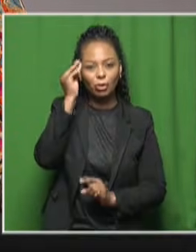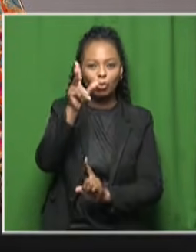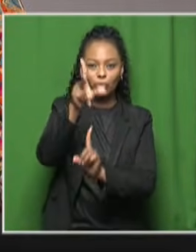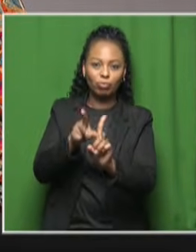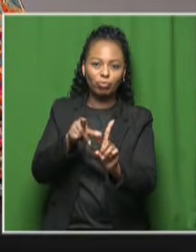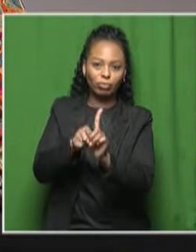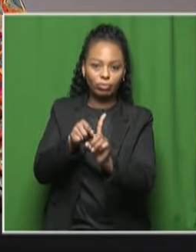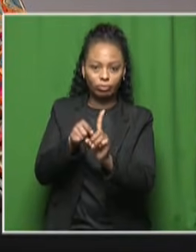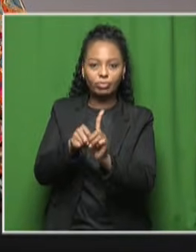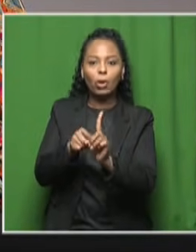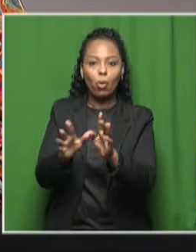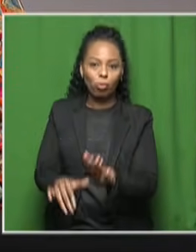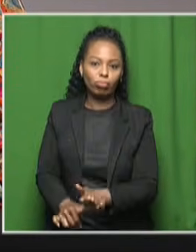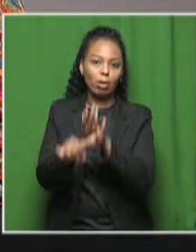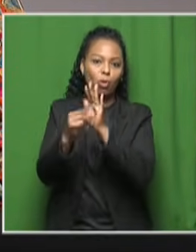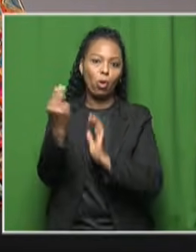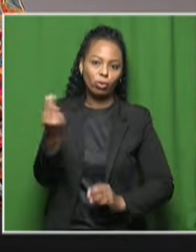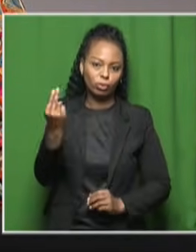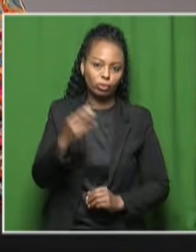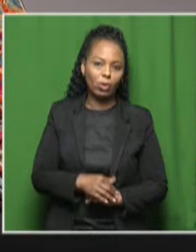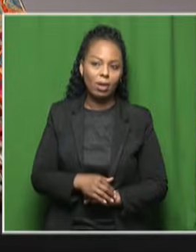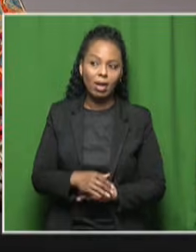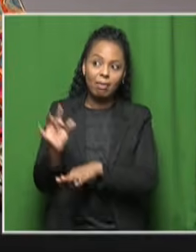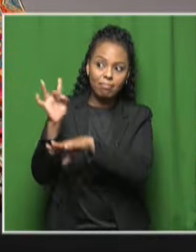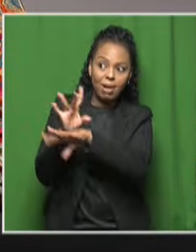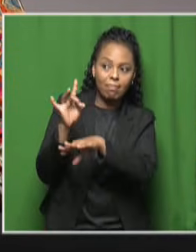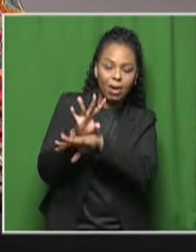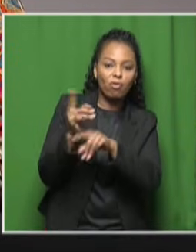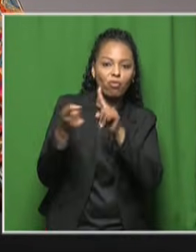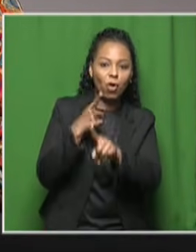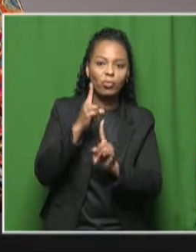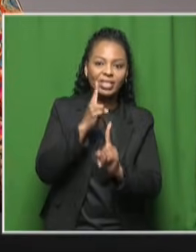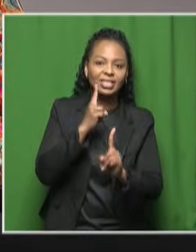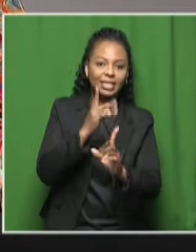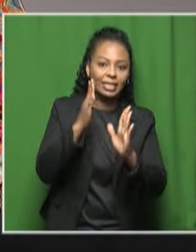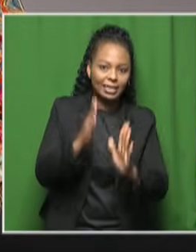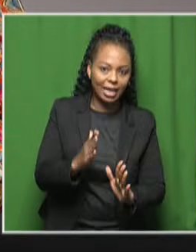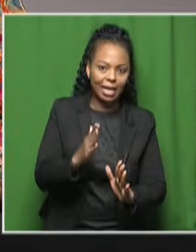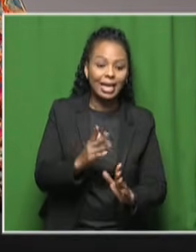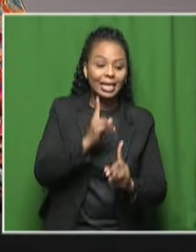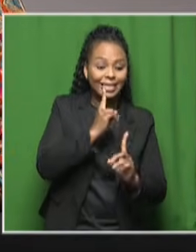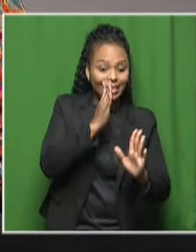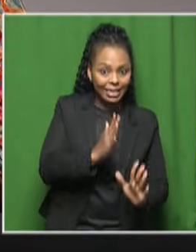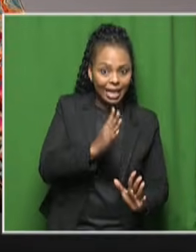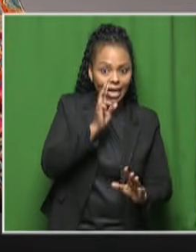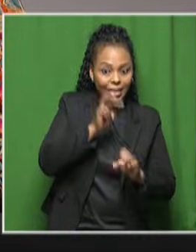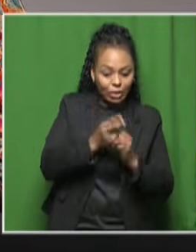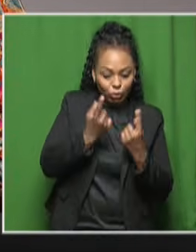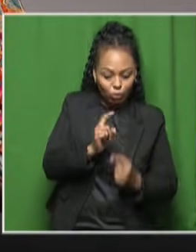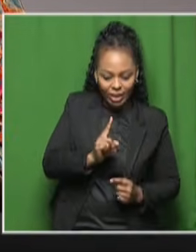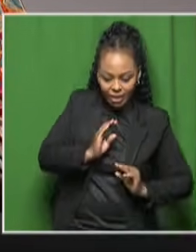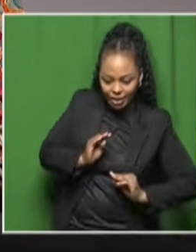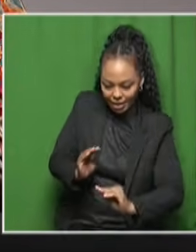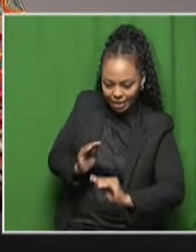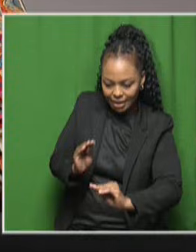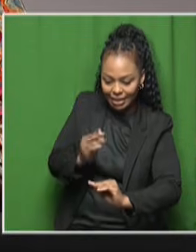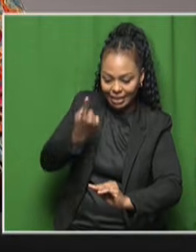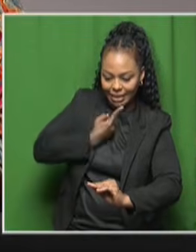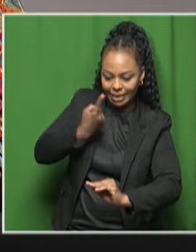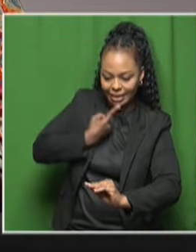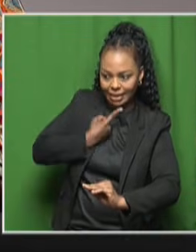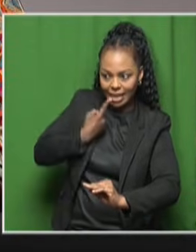essential as well. So the guidance from teachers, teaching them to still think critically. So AI still